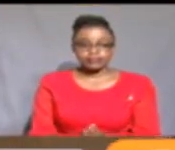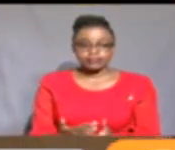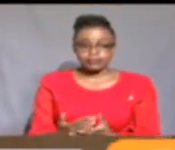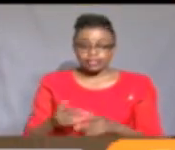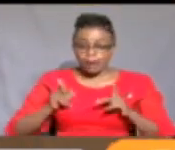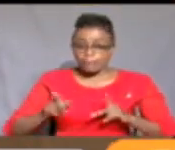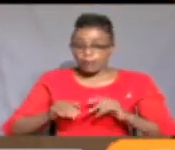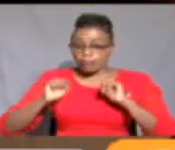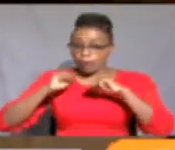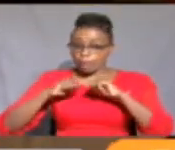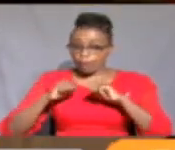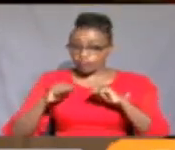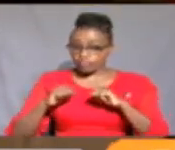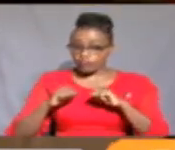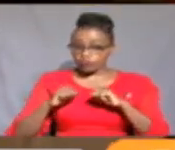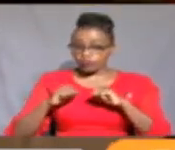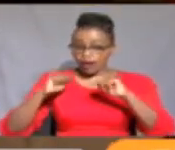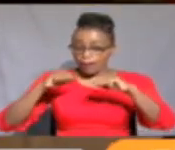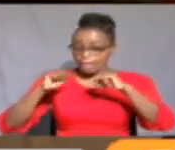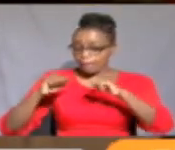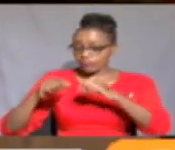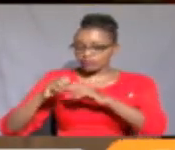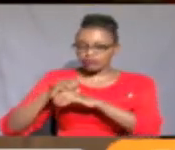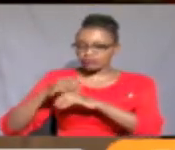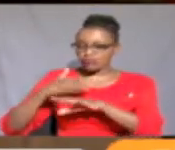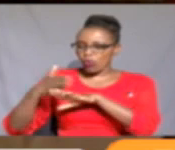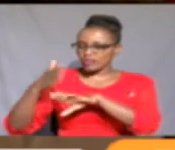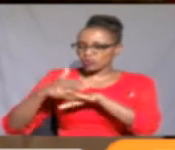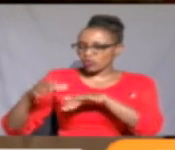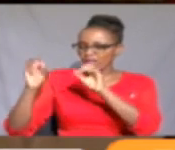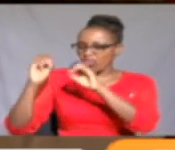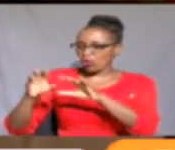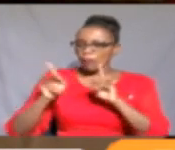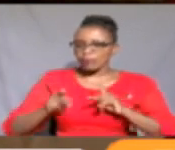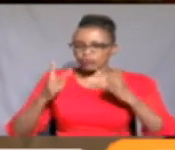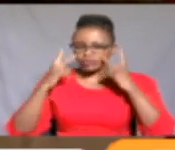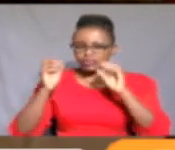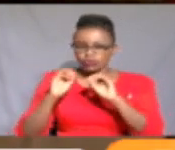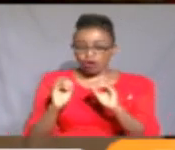How are people able to discharge onto the river without these people seeing?